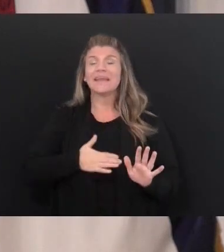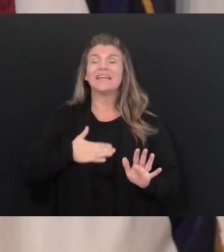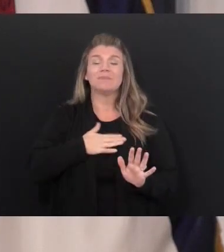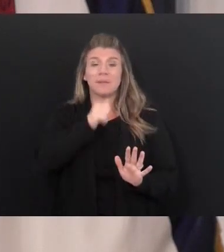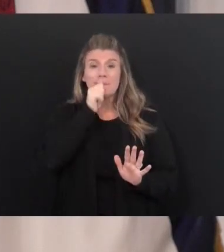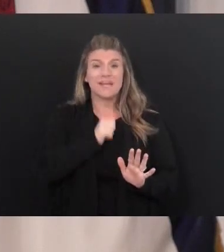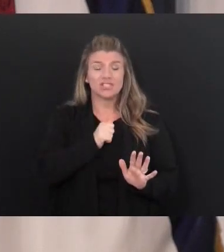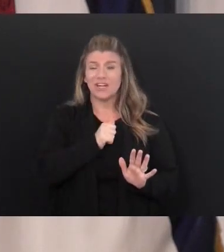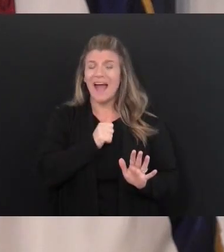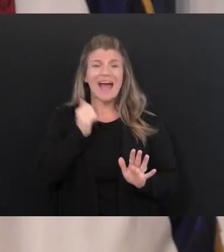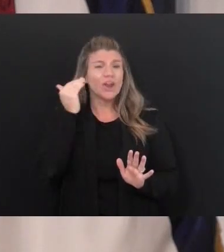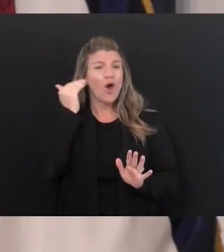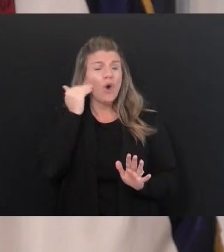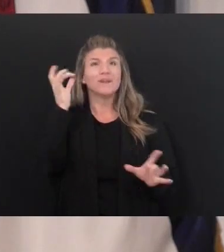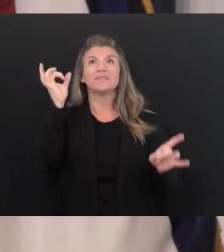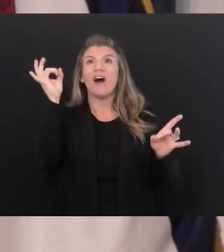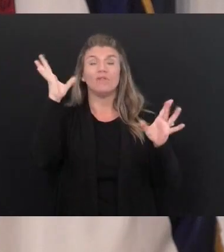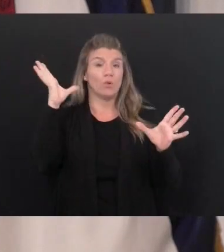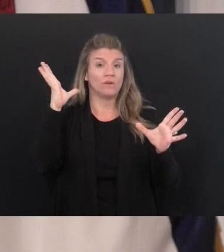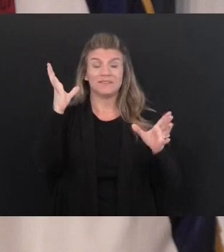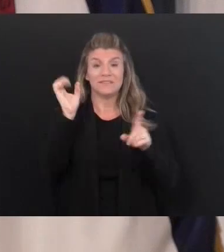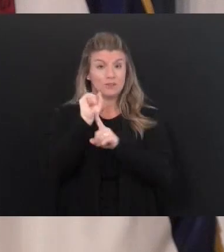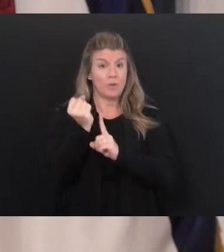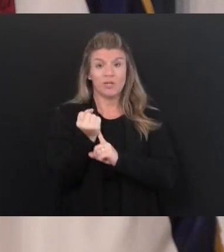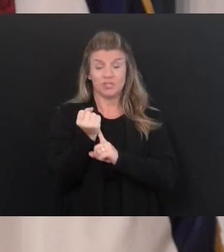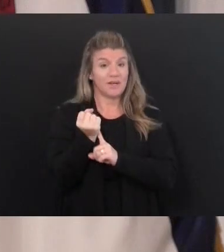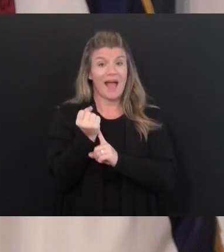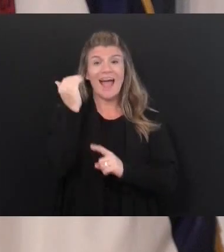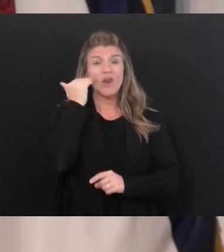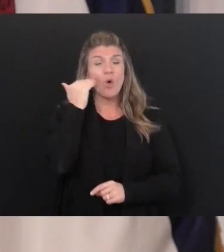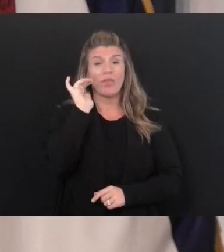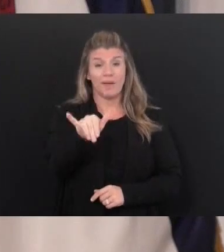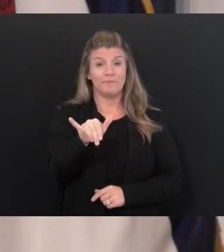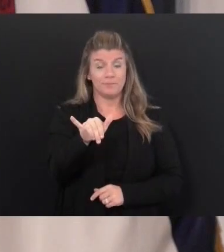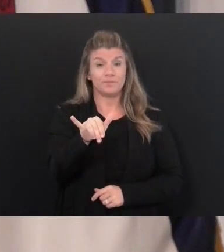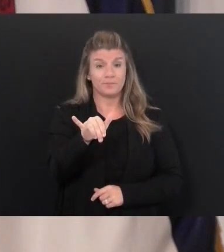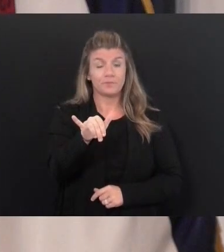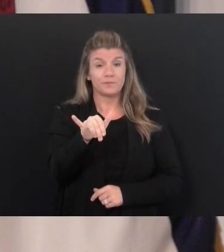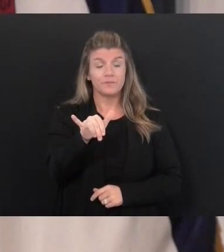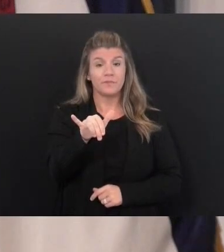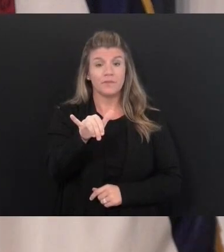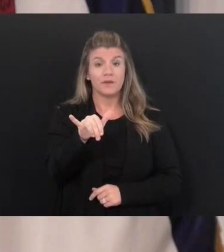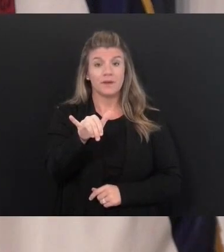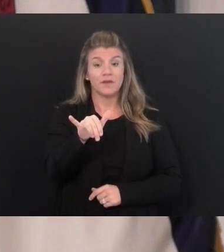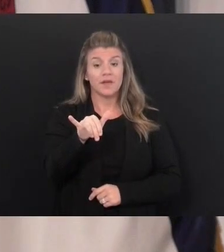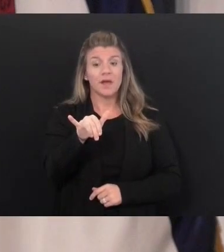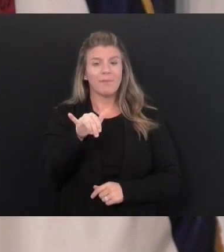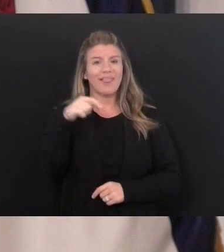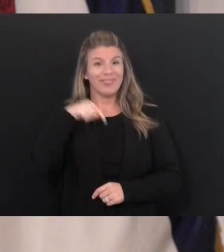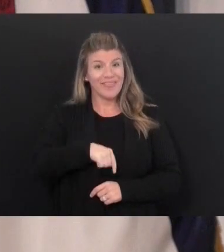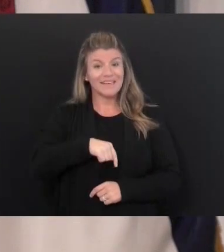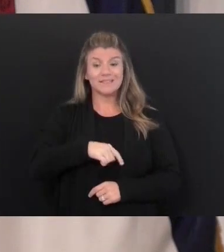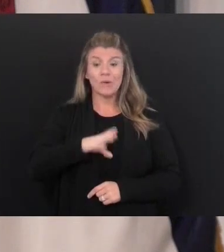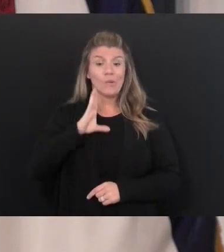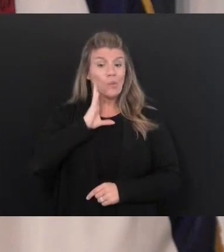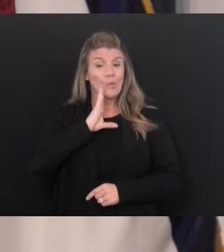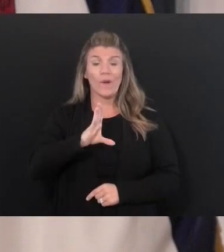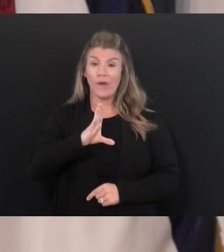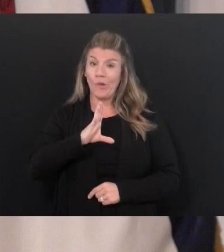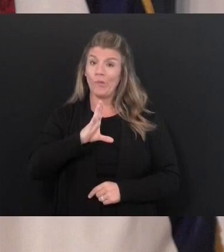hard. I know it's terribly hard. So, but I know that this will